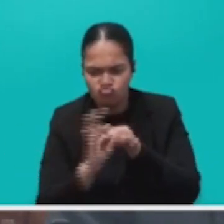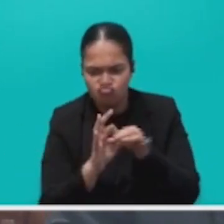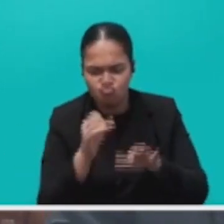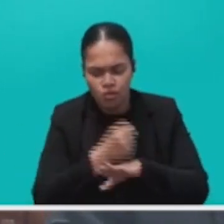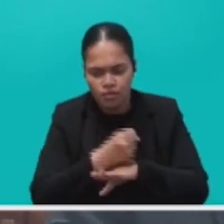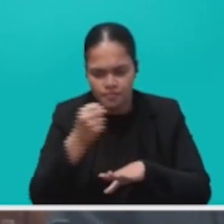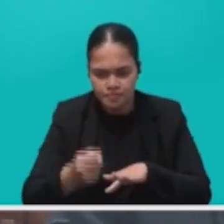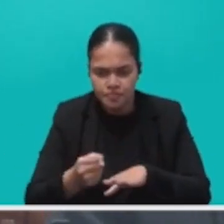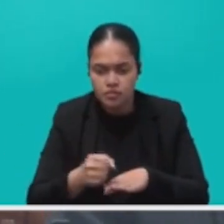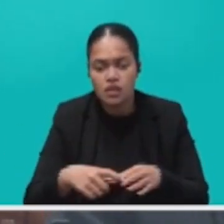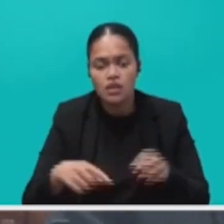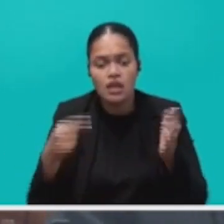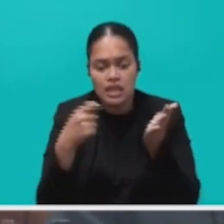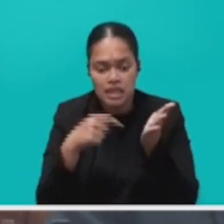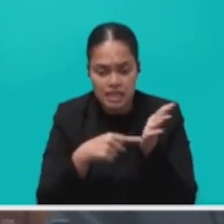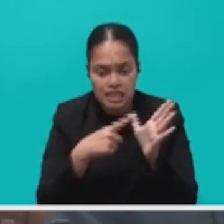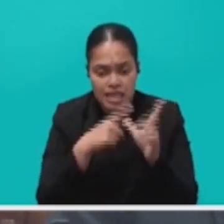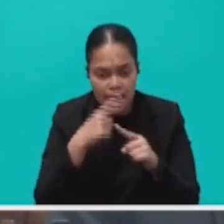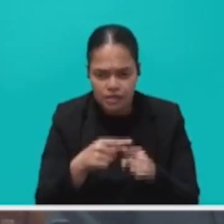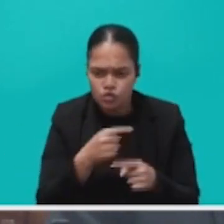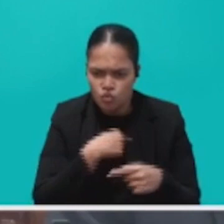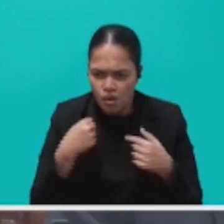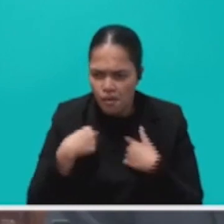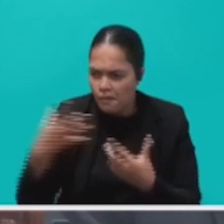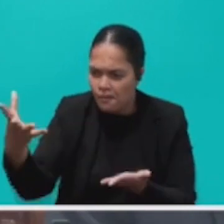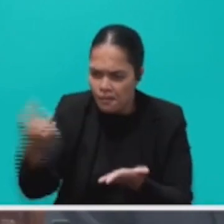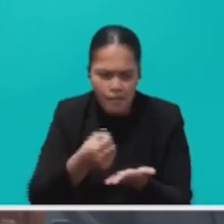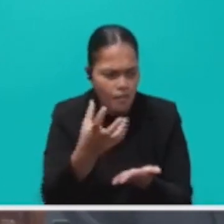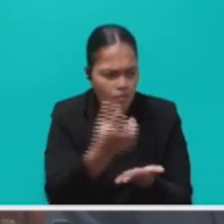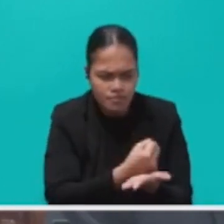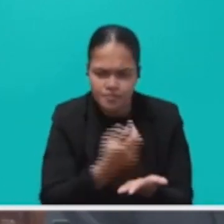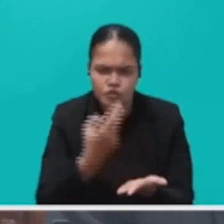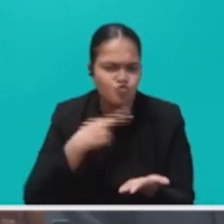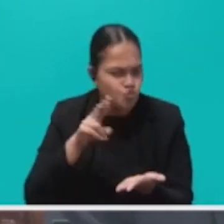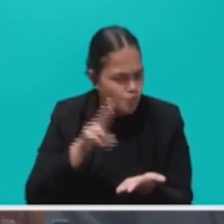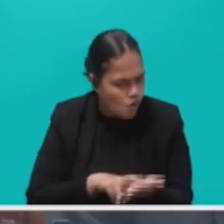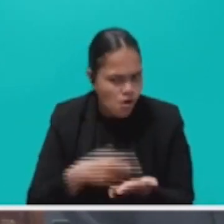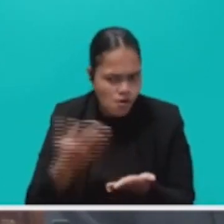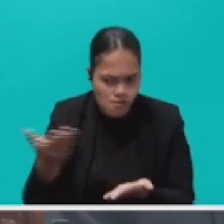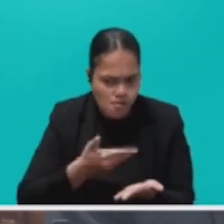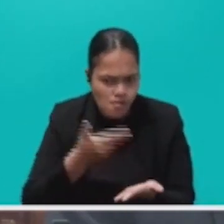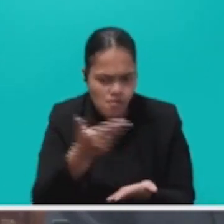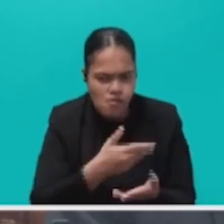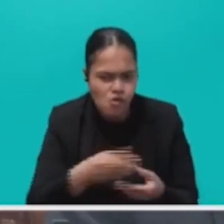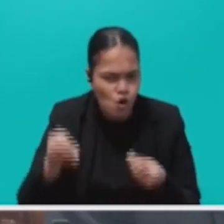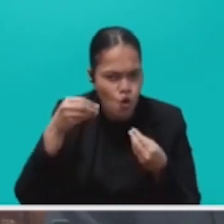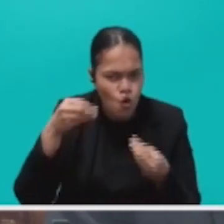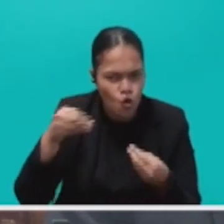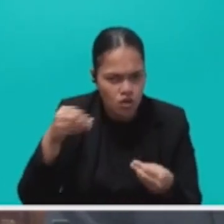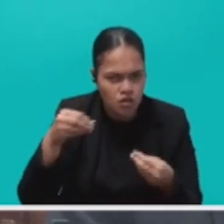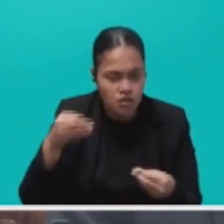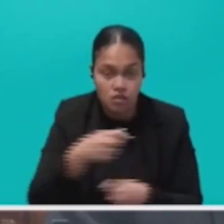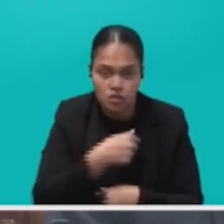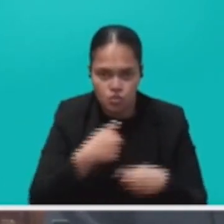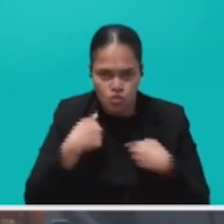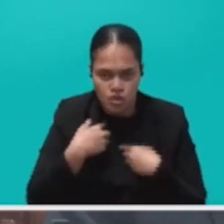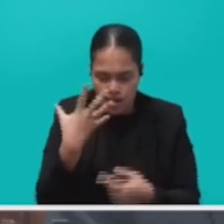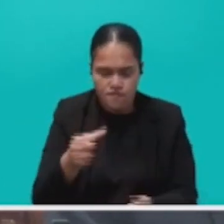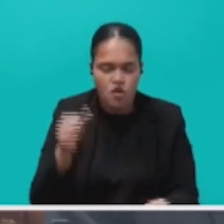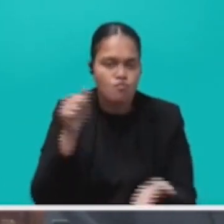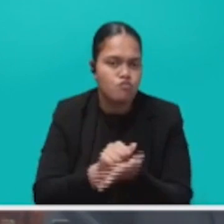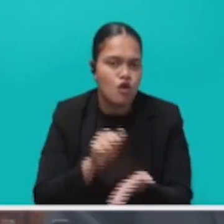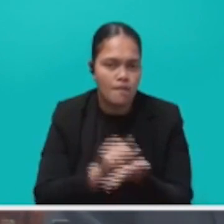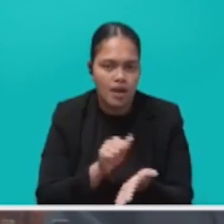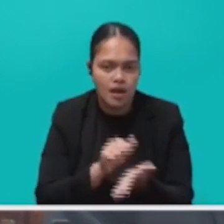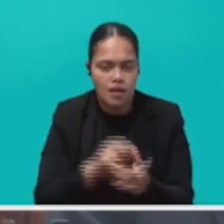in taxpayers' funds, that we get timely annual reports, we get timely audits, so that we have a proper